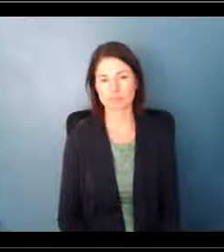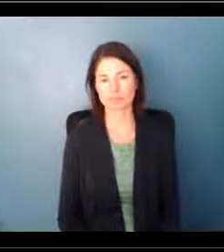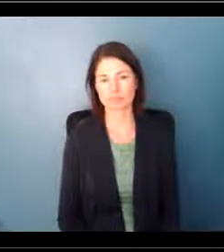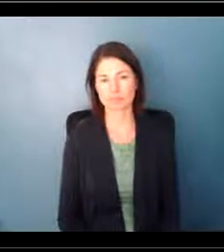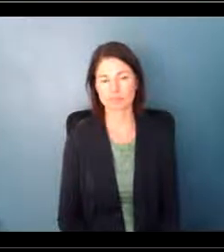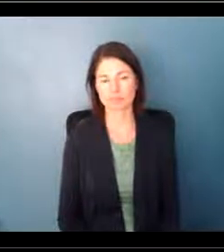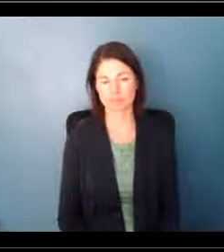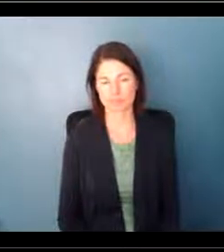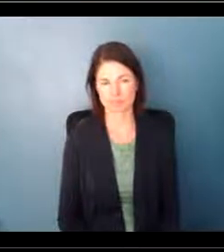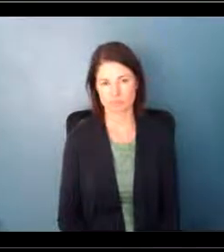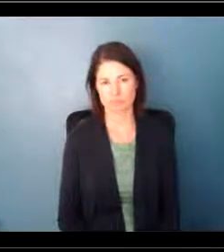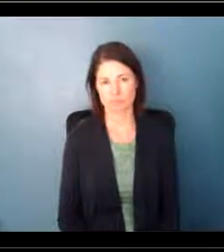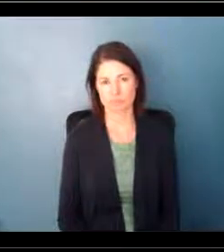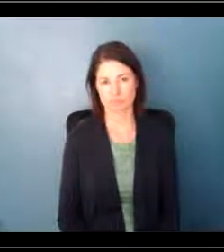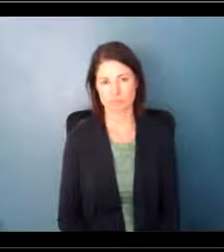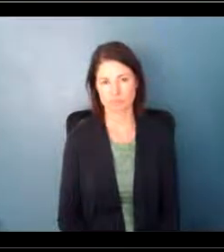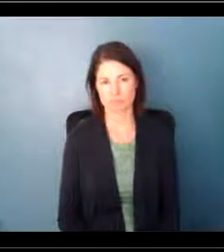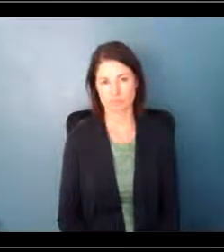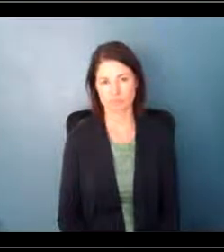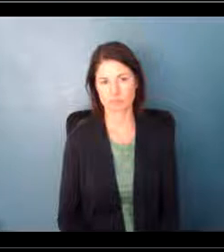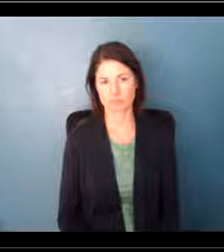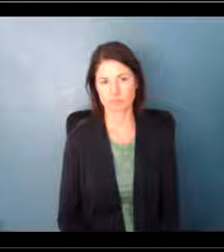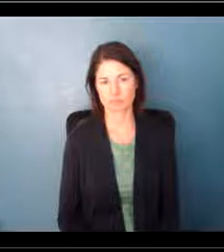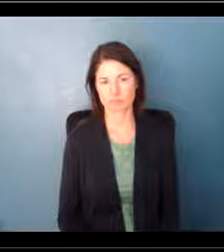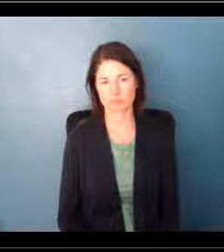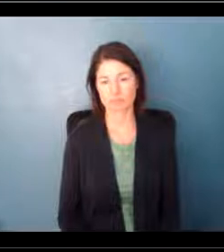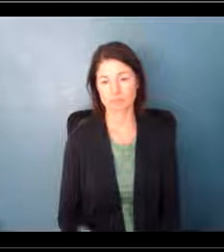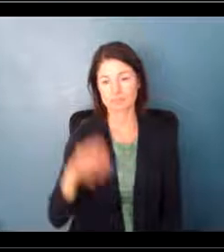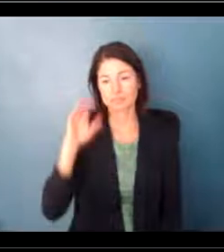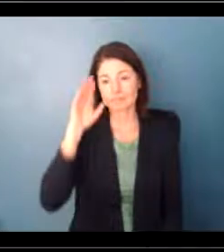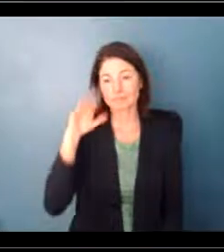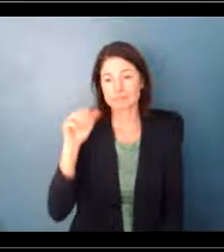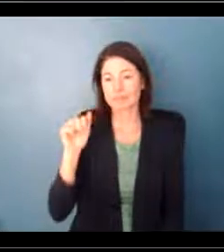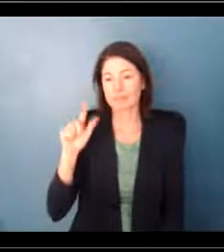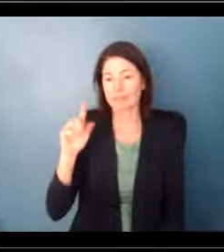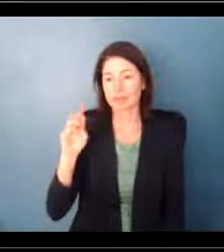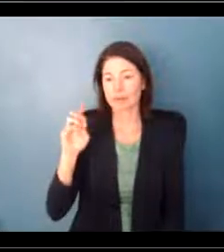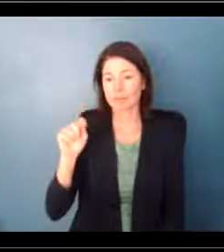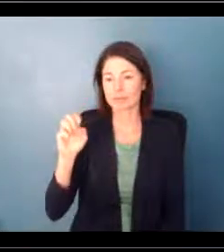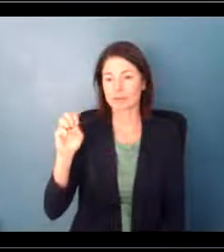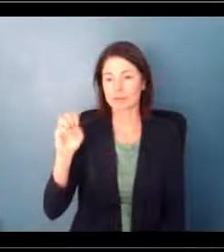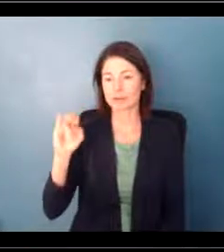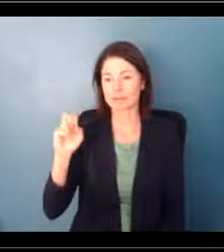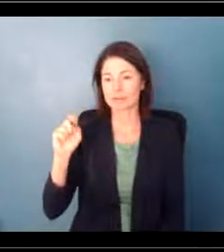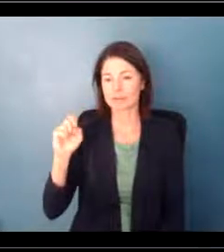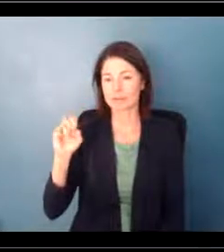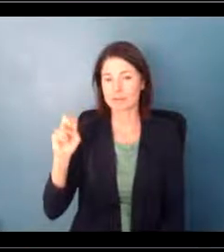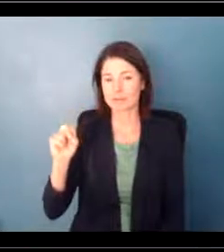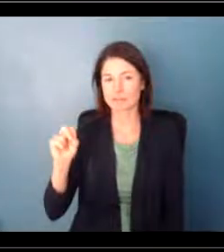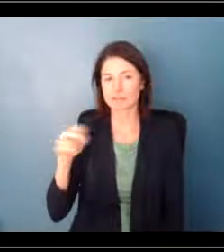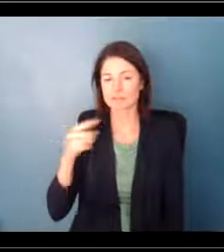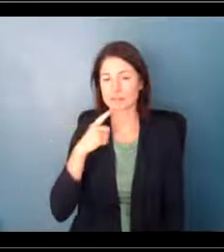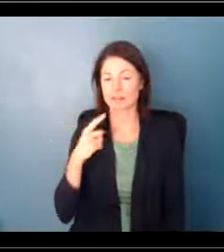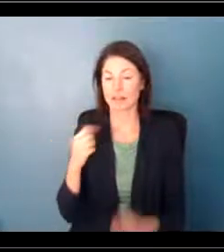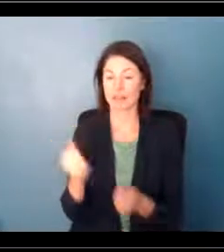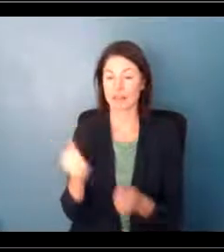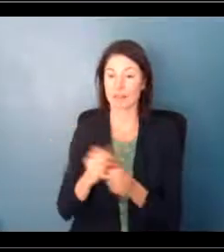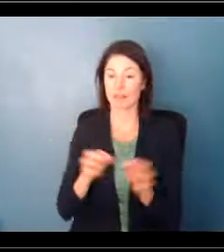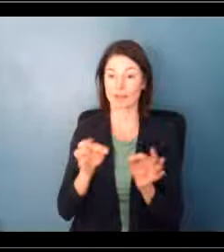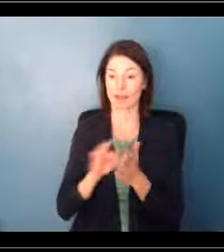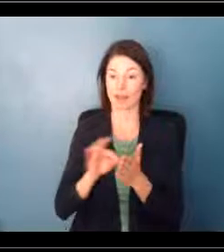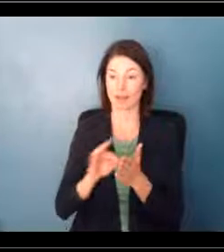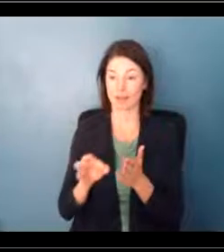approach, you should remember that Albert Einstein said that everything that can be counted doesn't always count, and everything